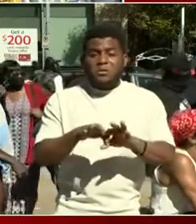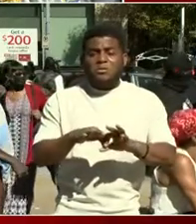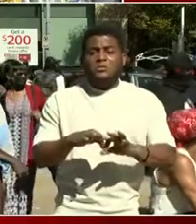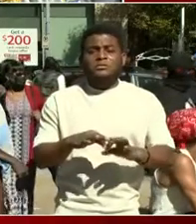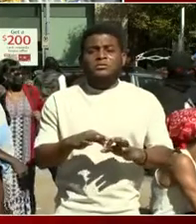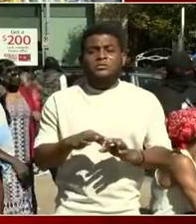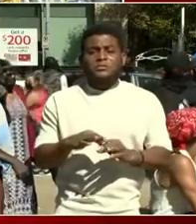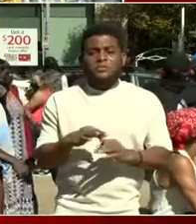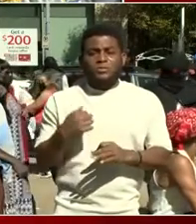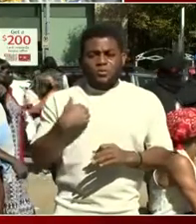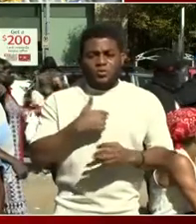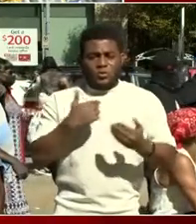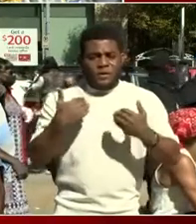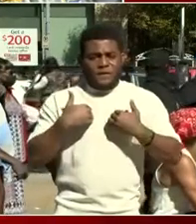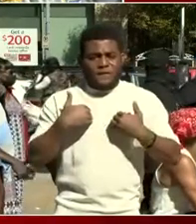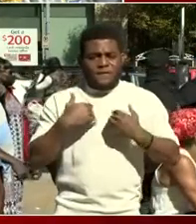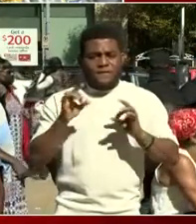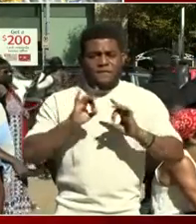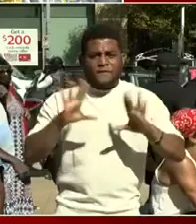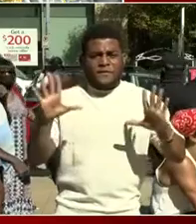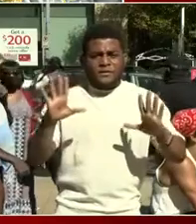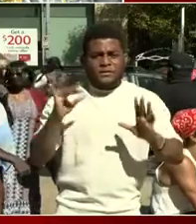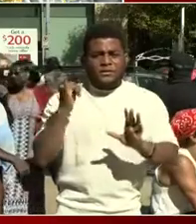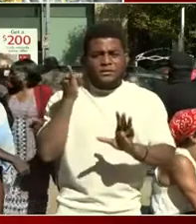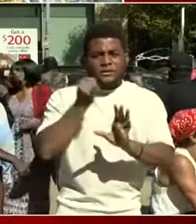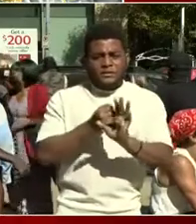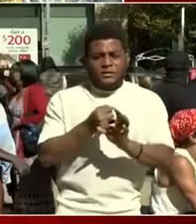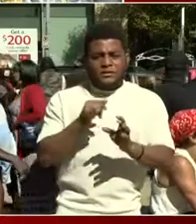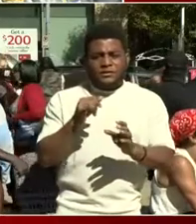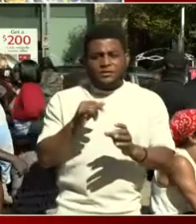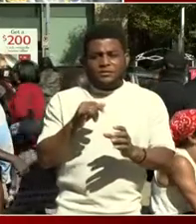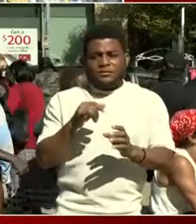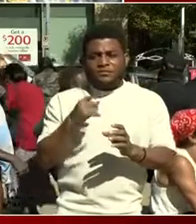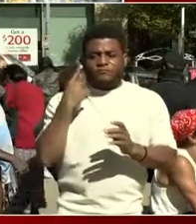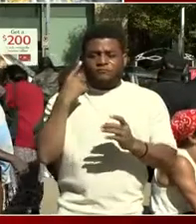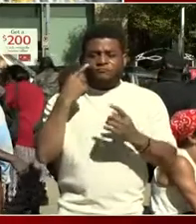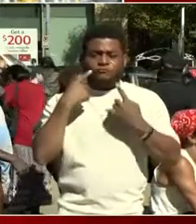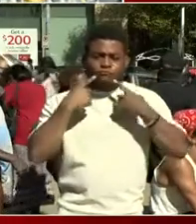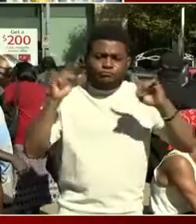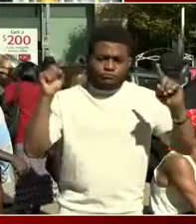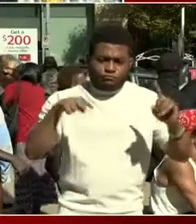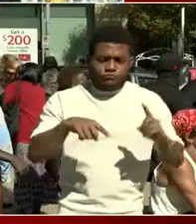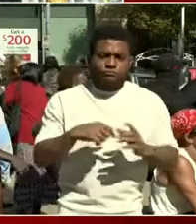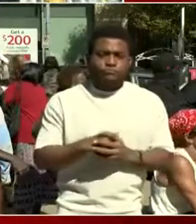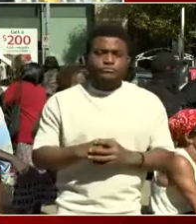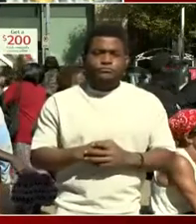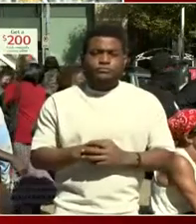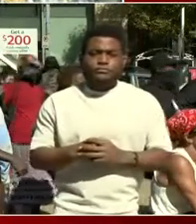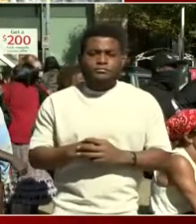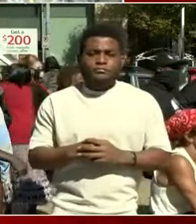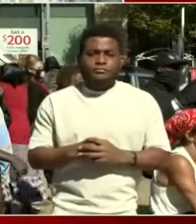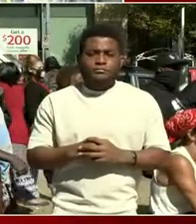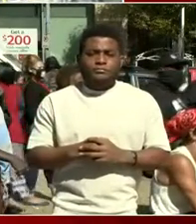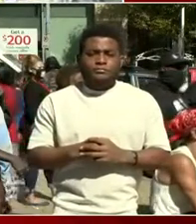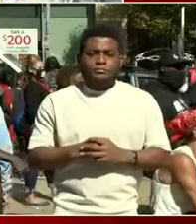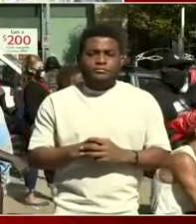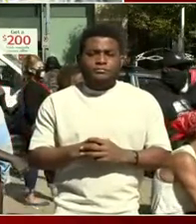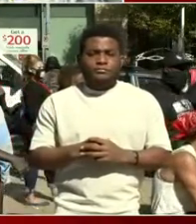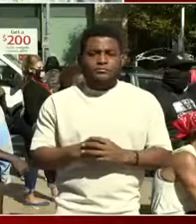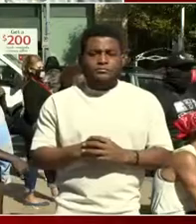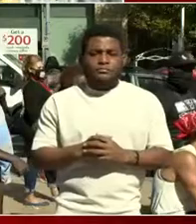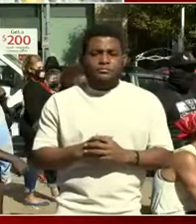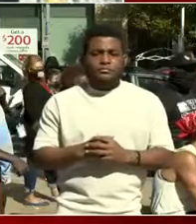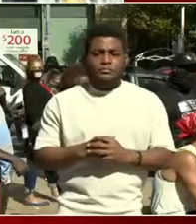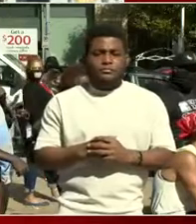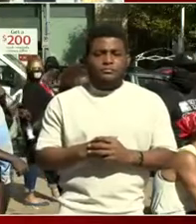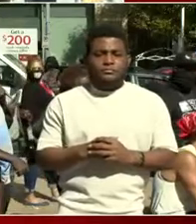violence intervention is effective, and that's an evolving process. Yes. Going back to the firearms question for